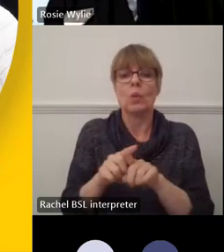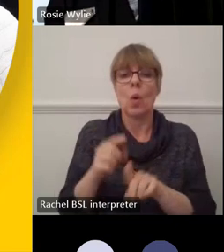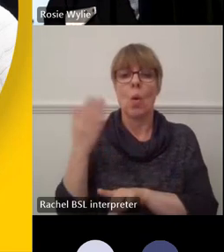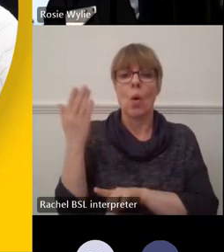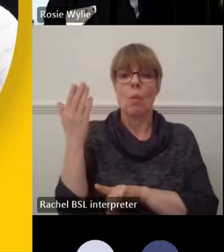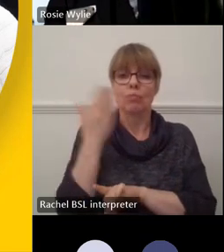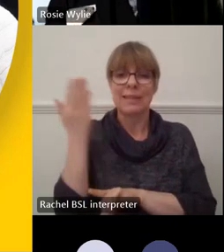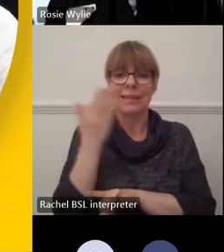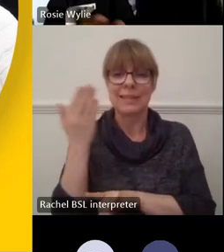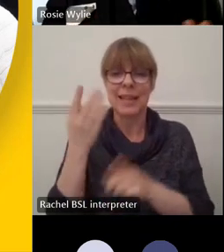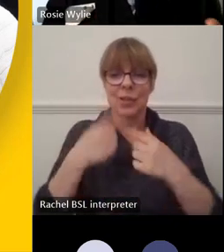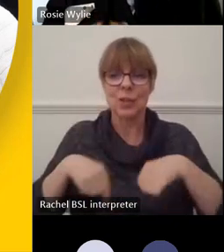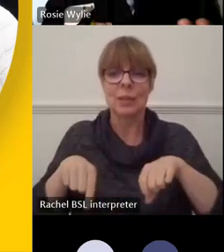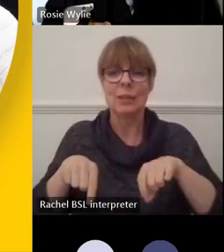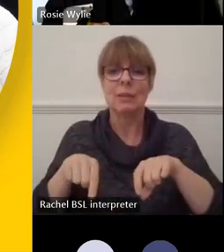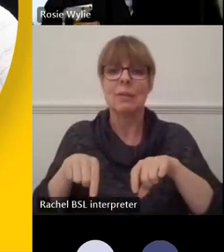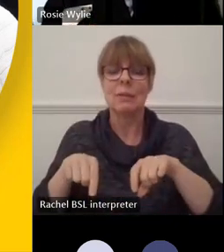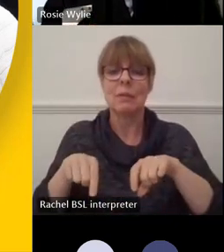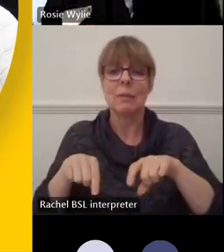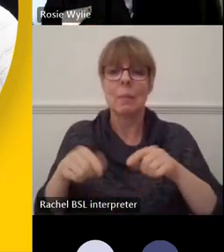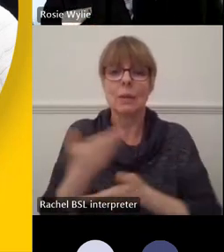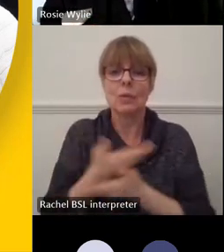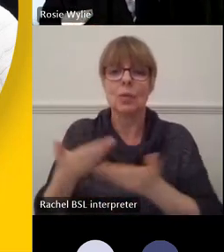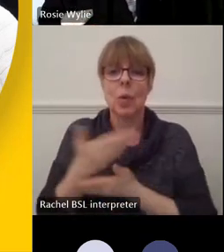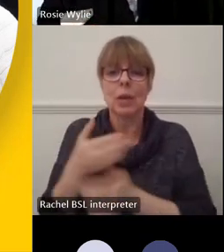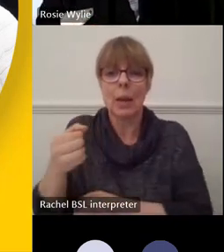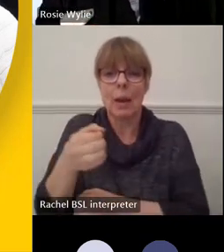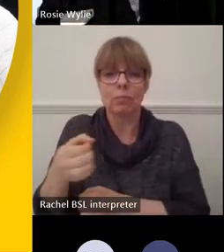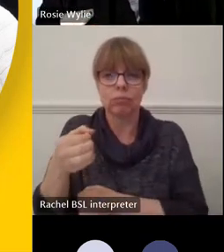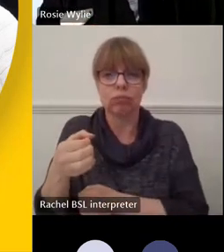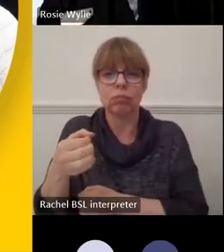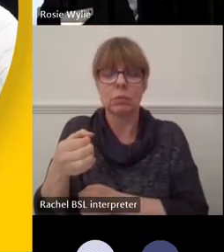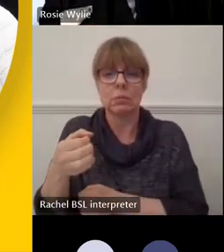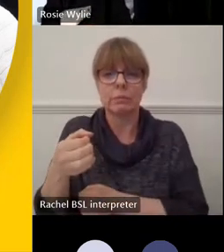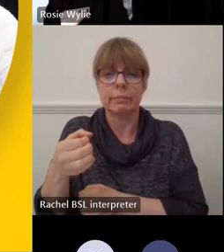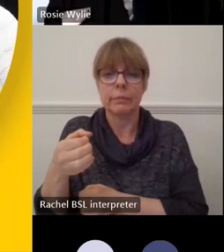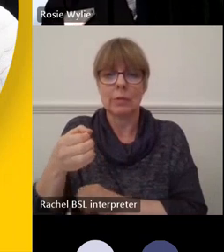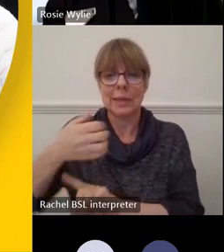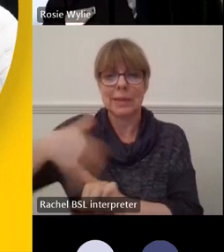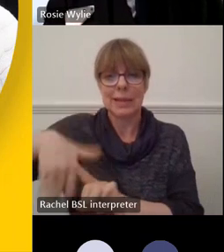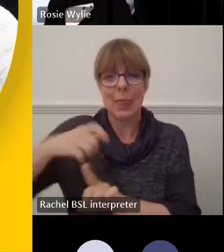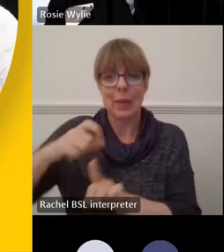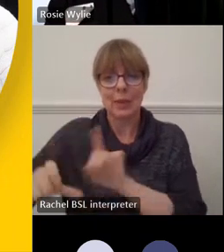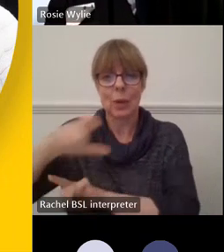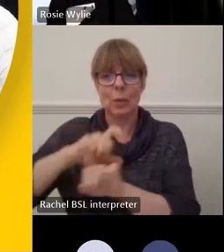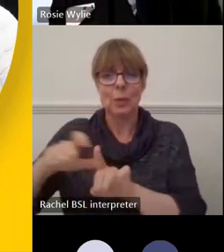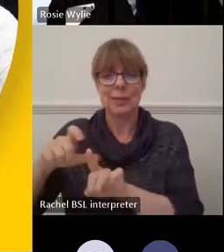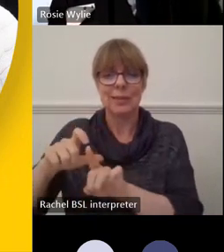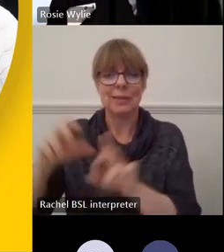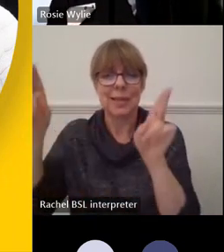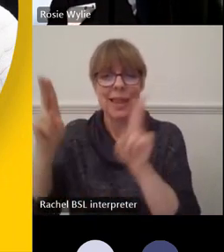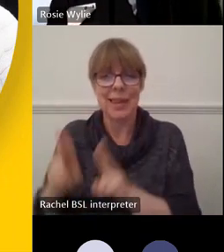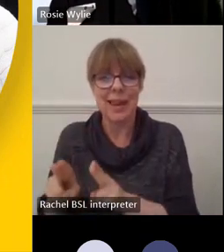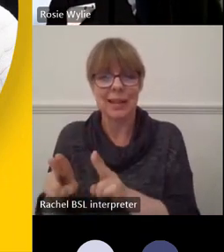less people of minority ethnic communities are less likely to volunteer. But the